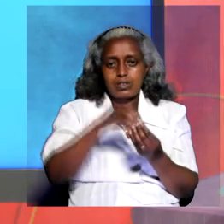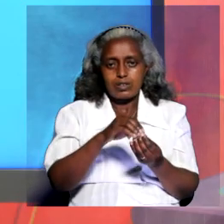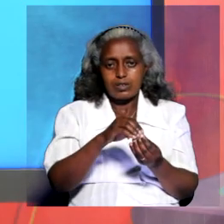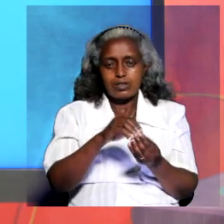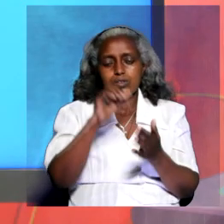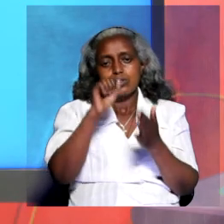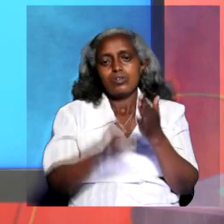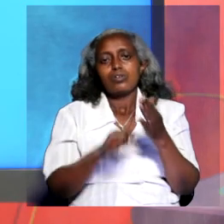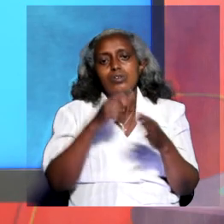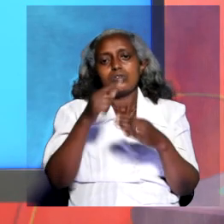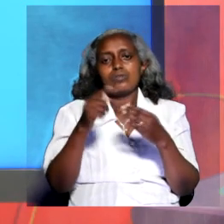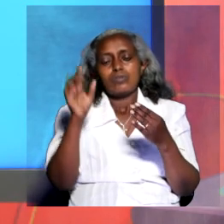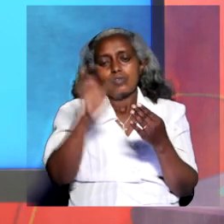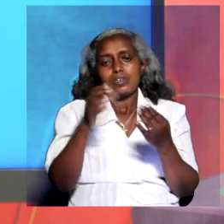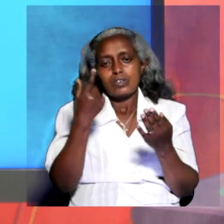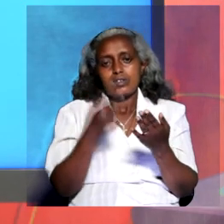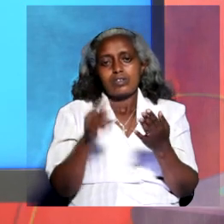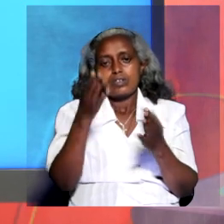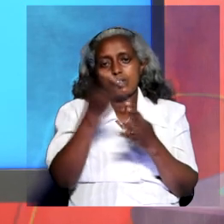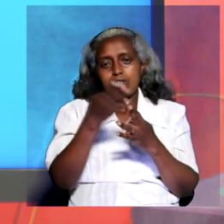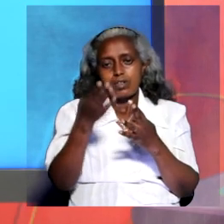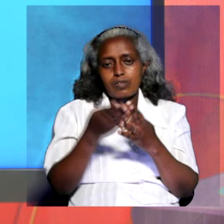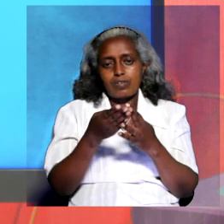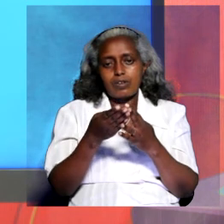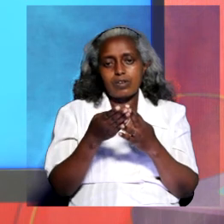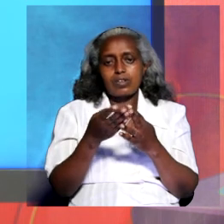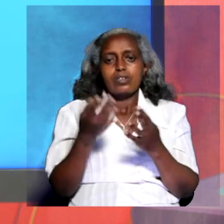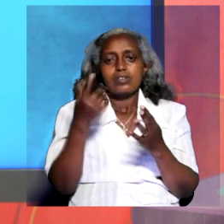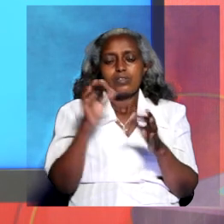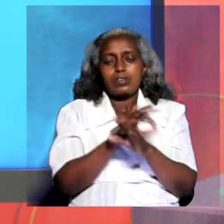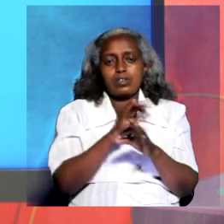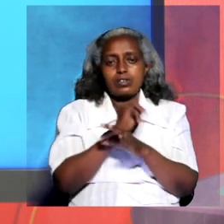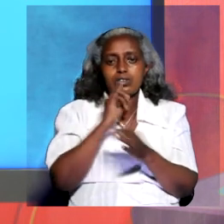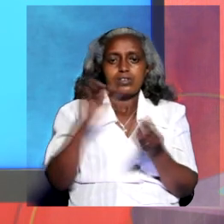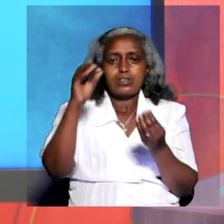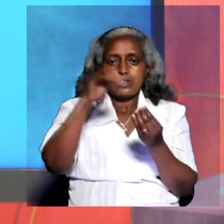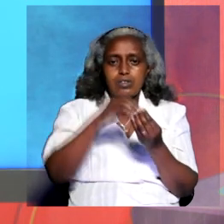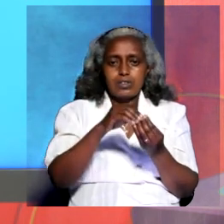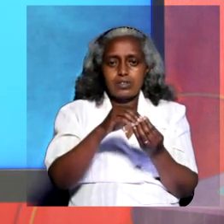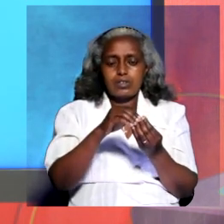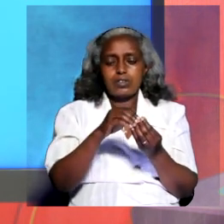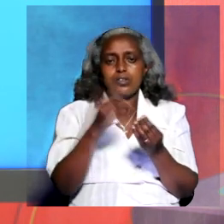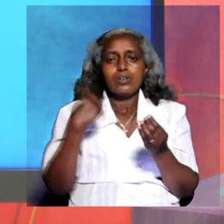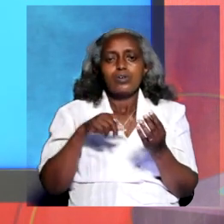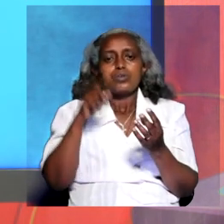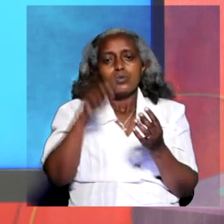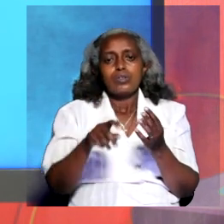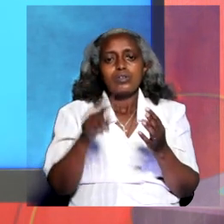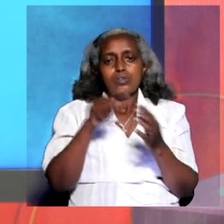So to find the interval in which the function is increasing, we need to find the point